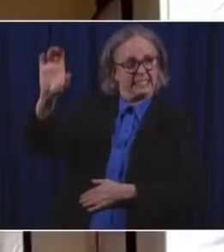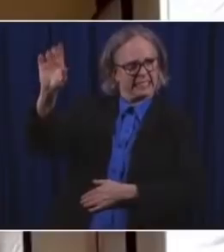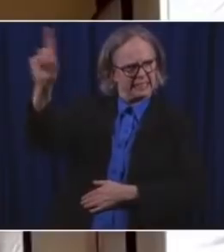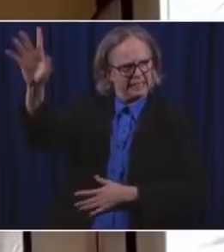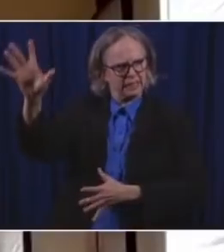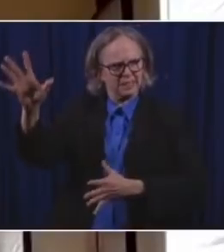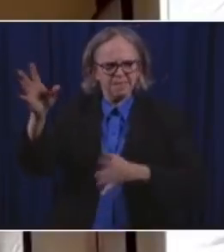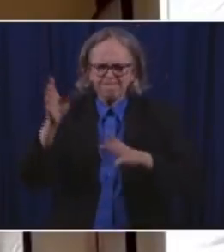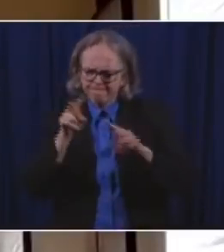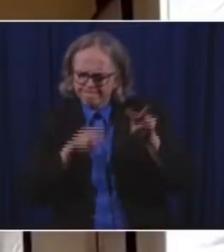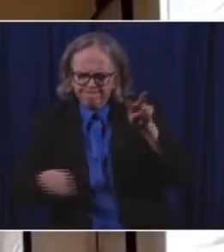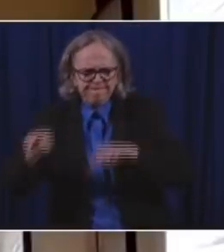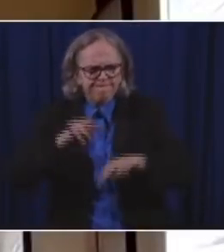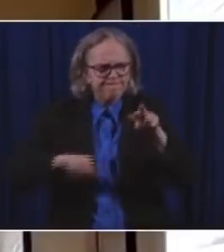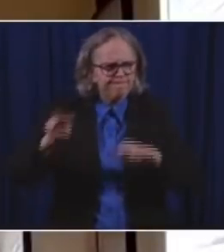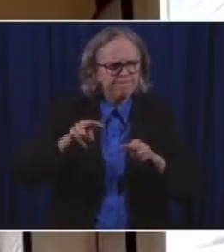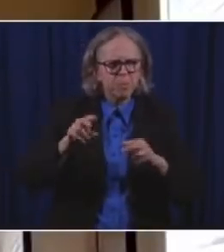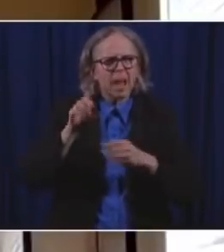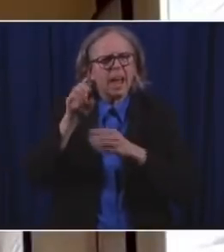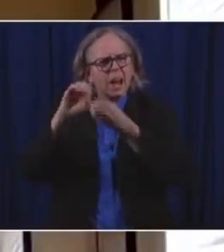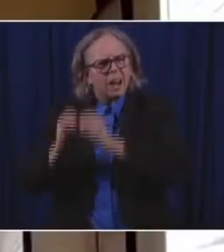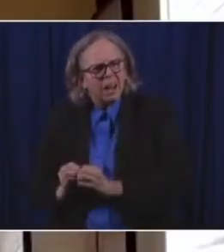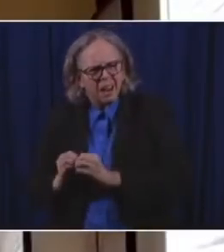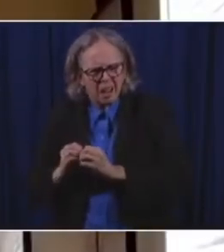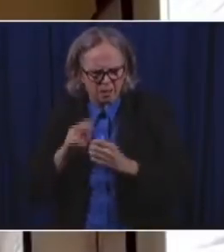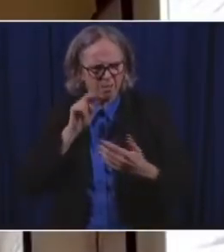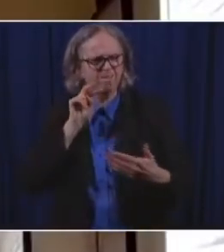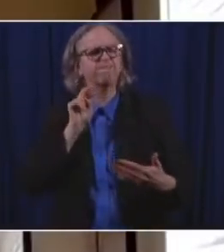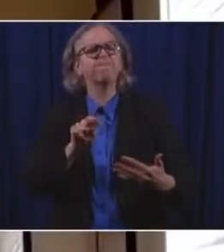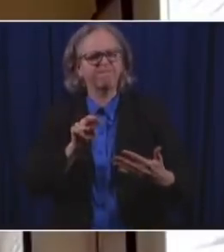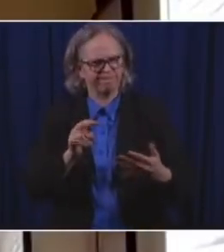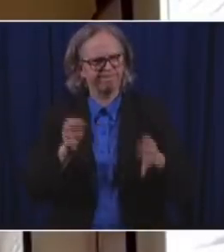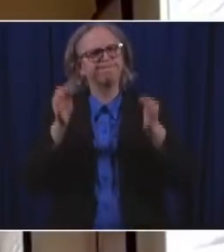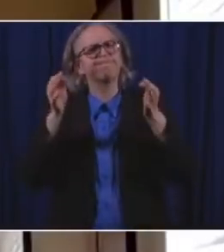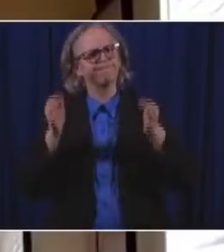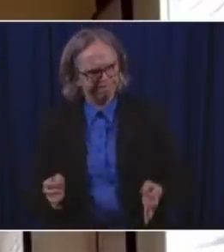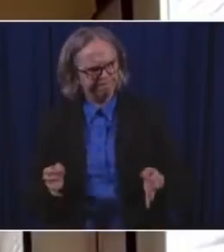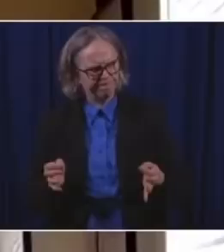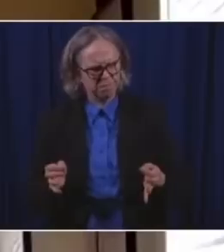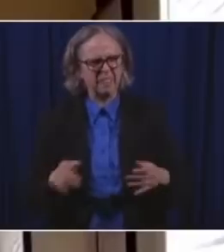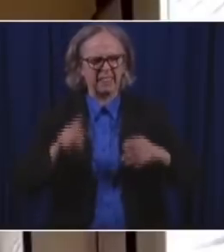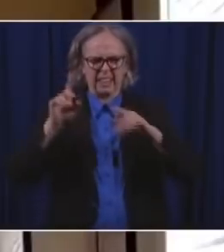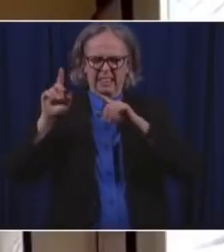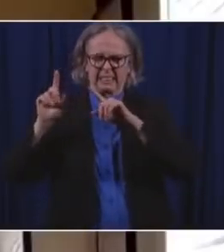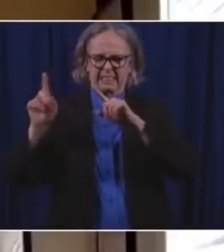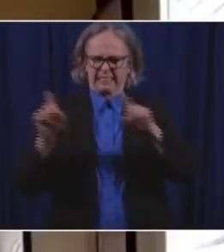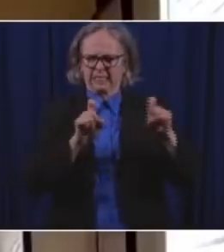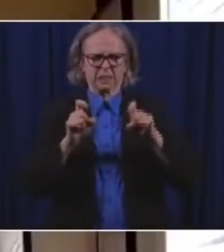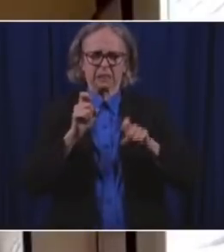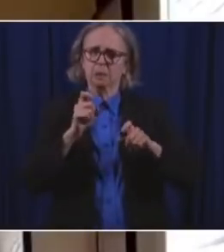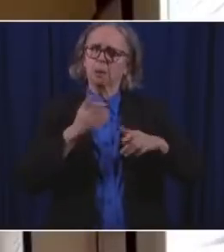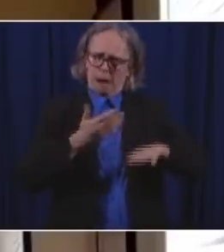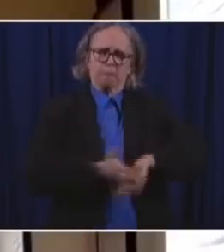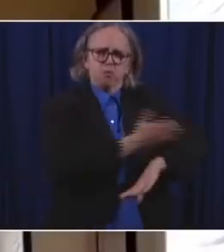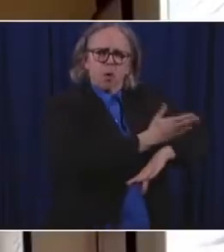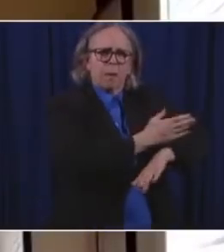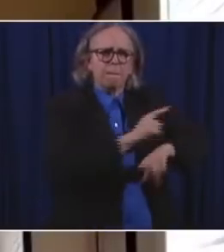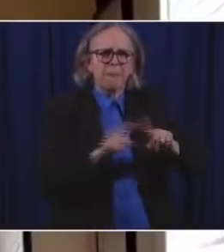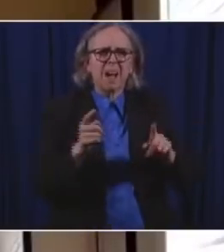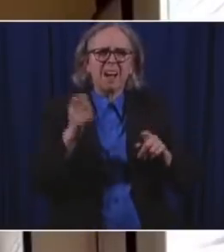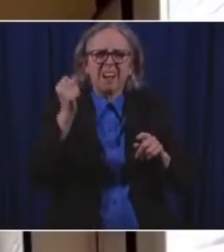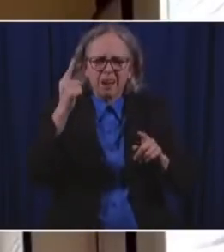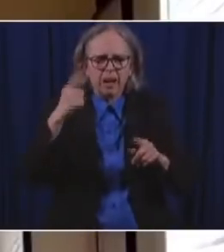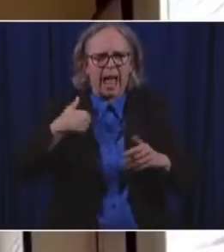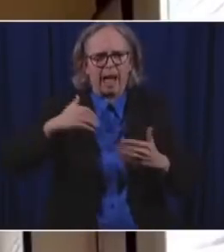data. That and our growing confidence in testing has allowed them to offer 2 new options for